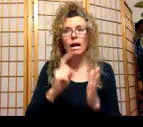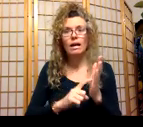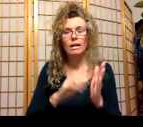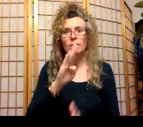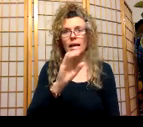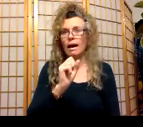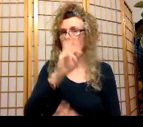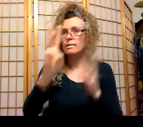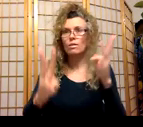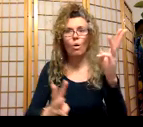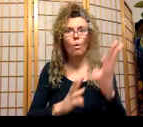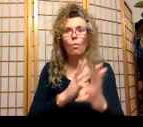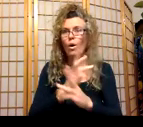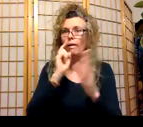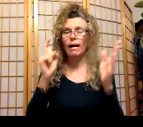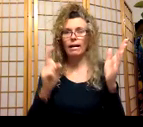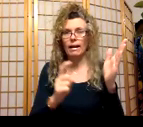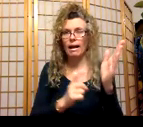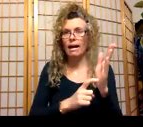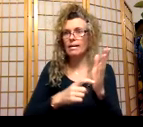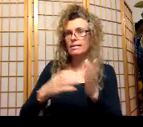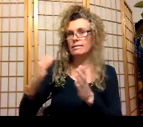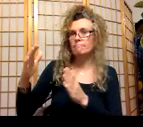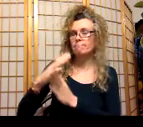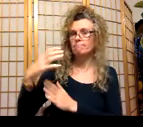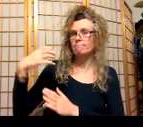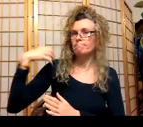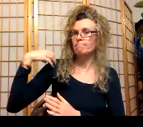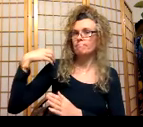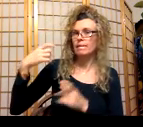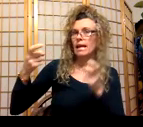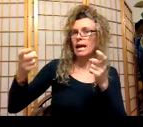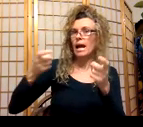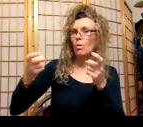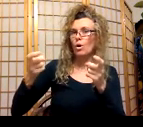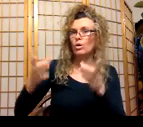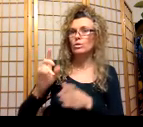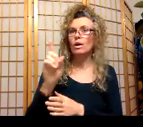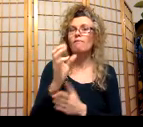by basically all countries to be the headquarters of the financial world.